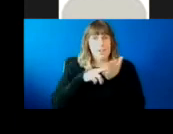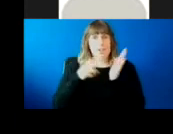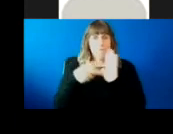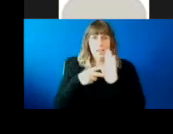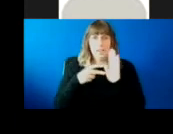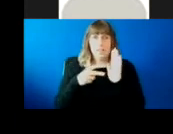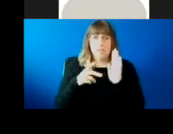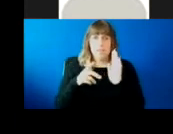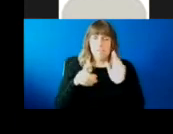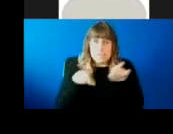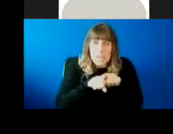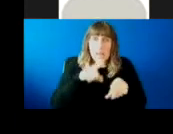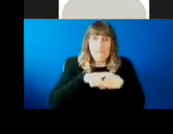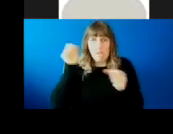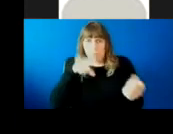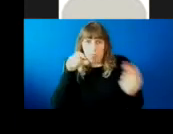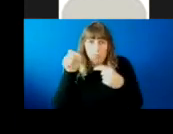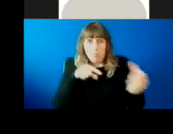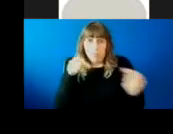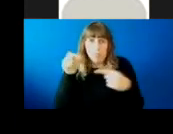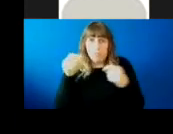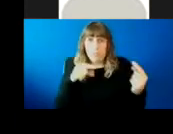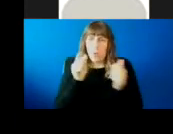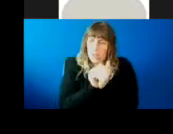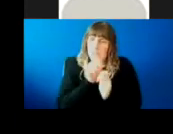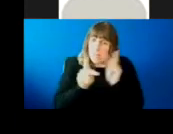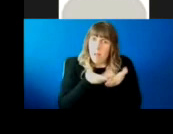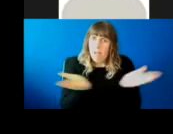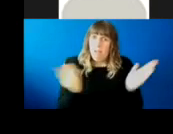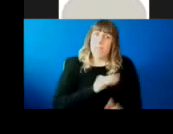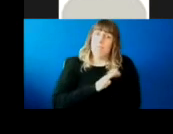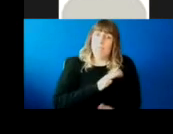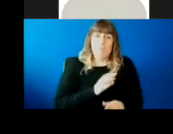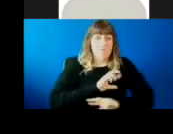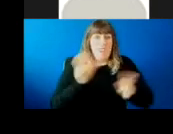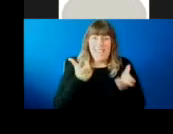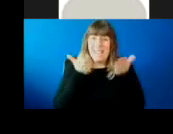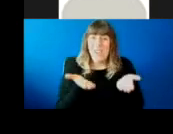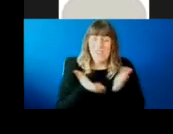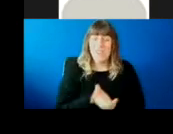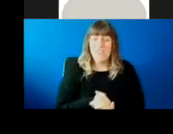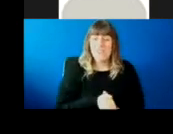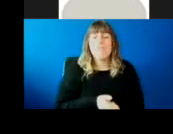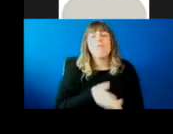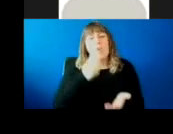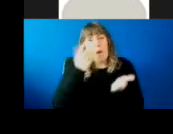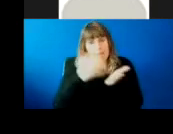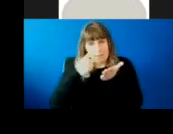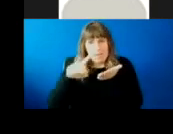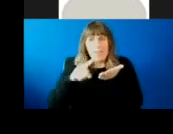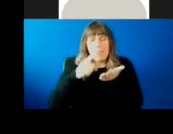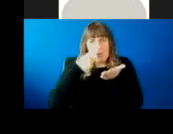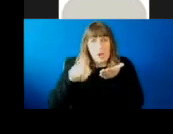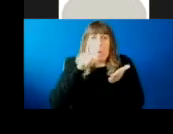in real time with your audience. That's on there. So check the demographics that are